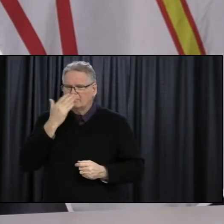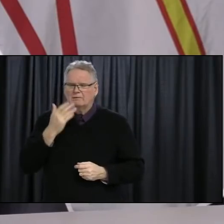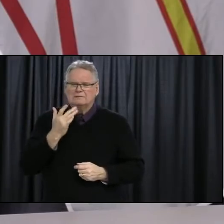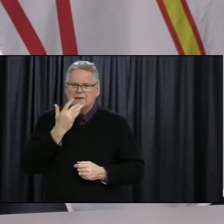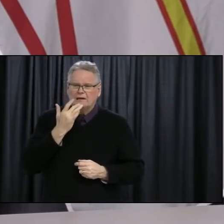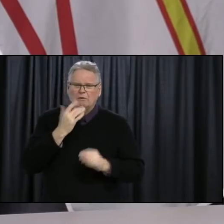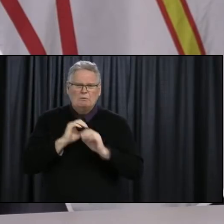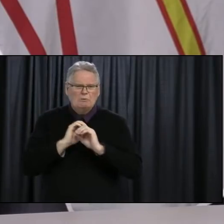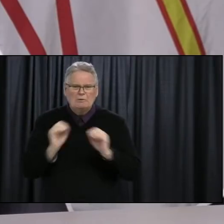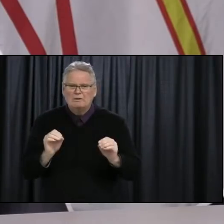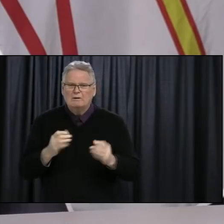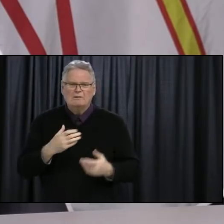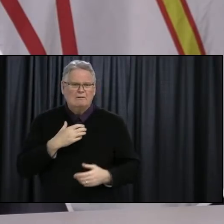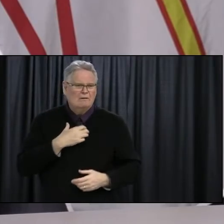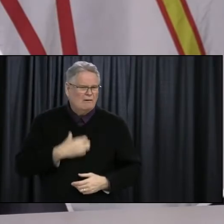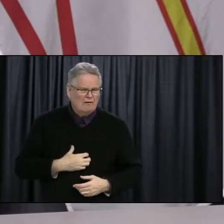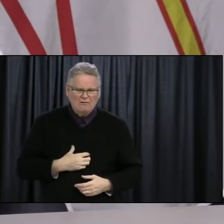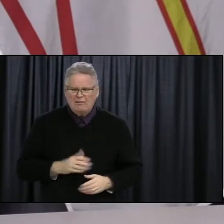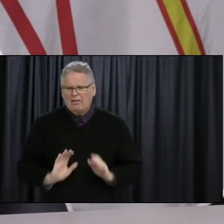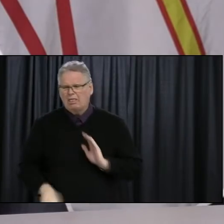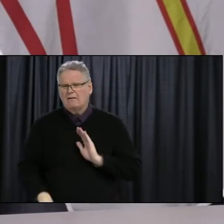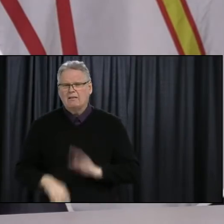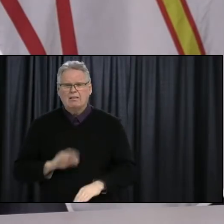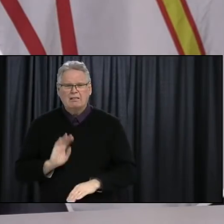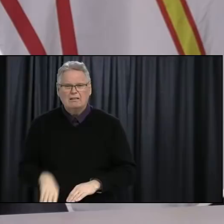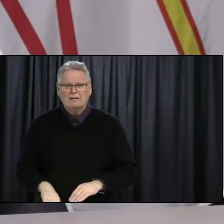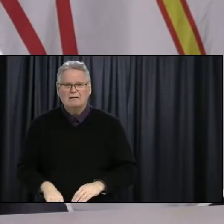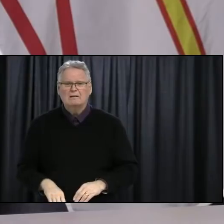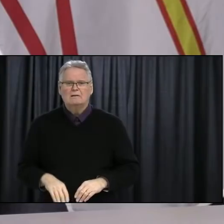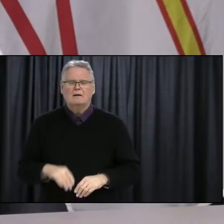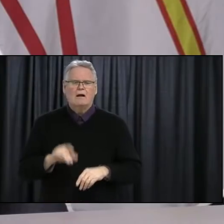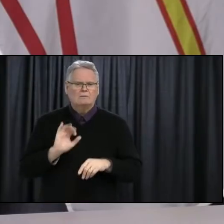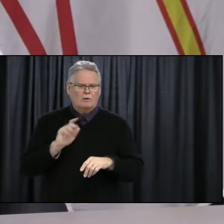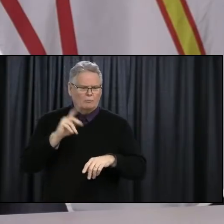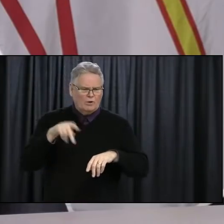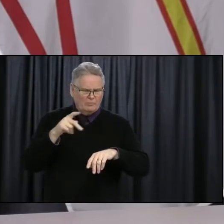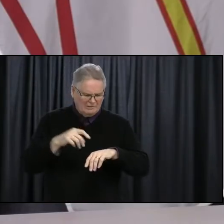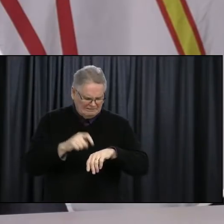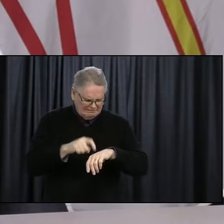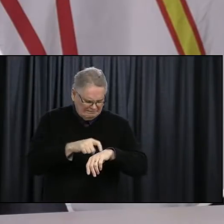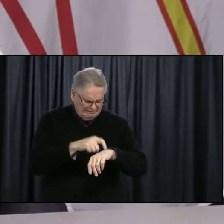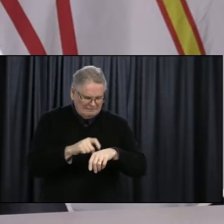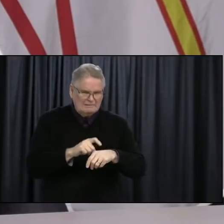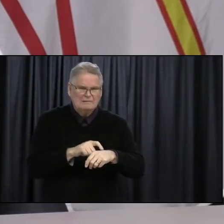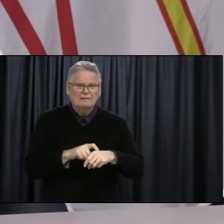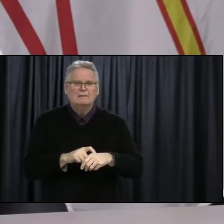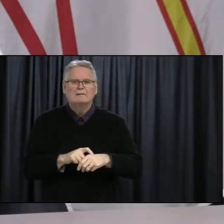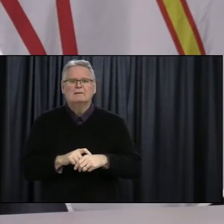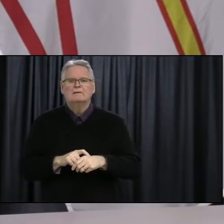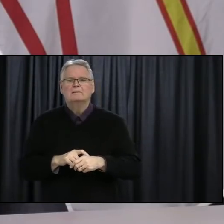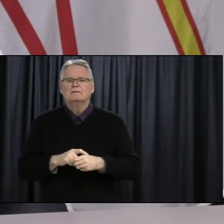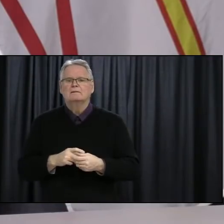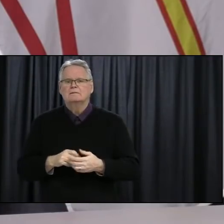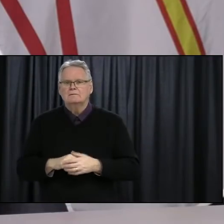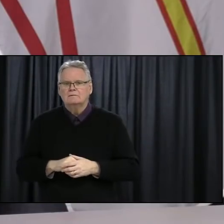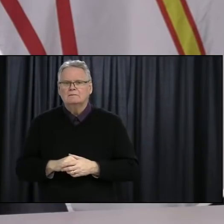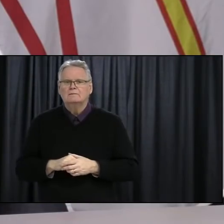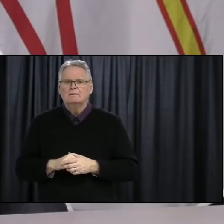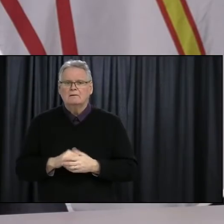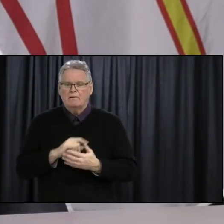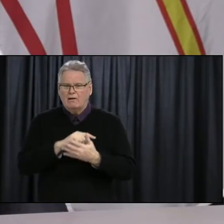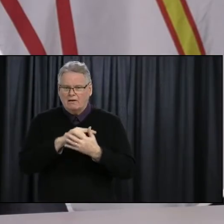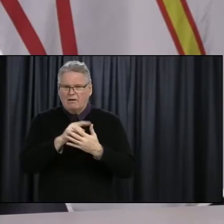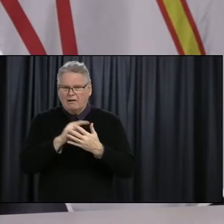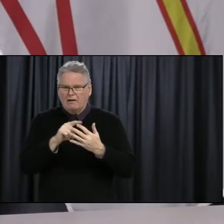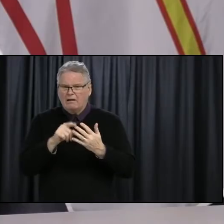and small red or purple spots on the hands or feet. As a recap, for those who may have just joined us, we have 30 new cases